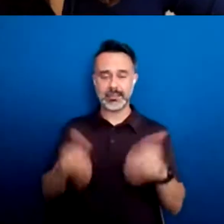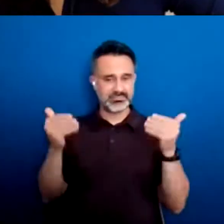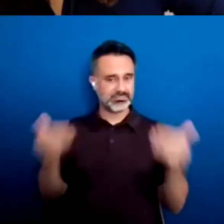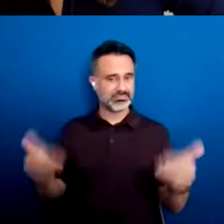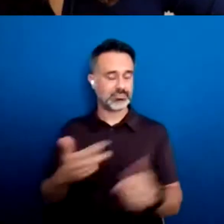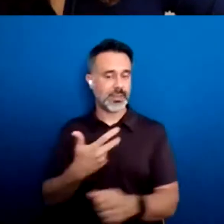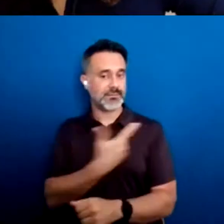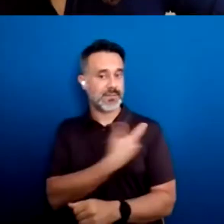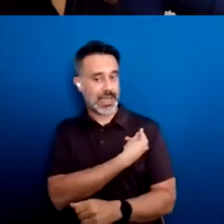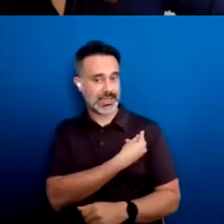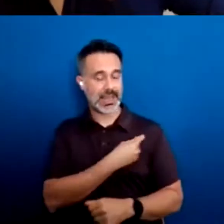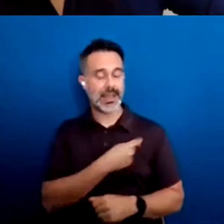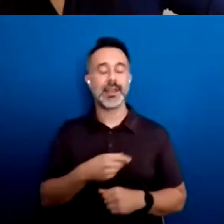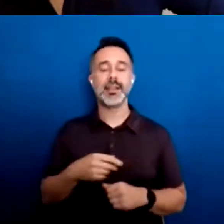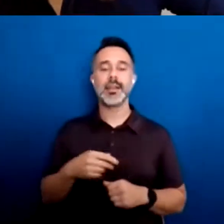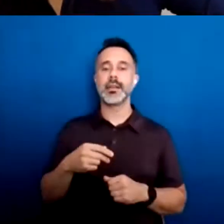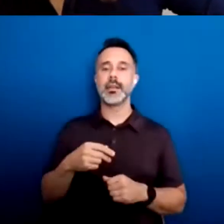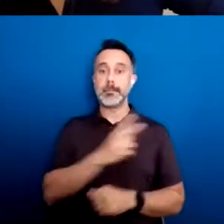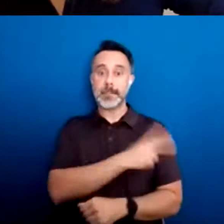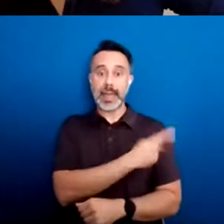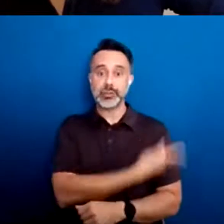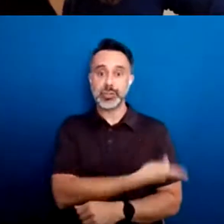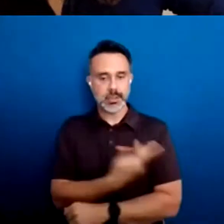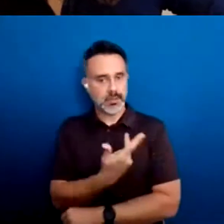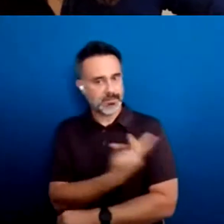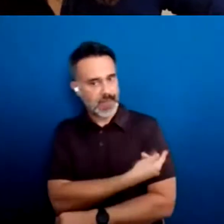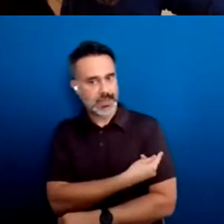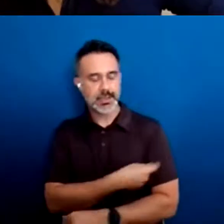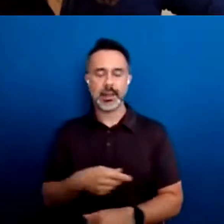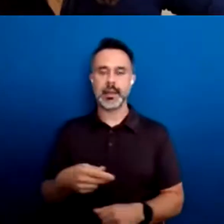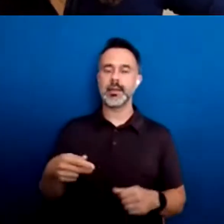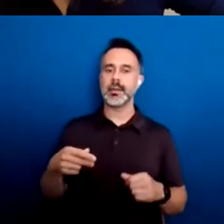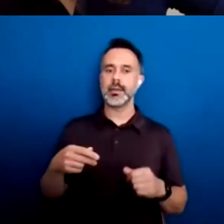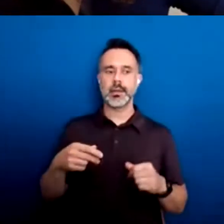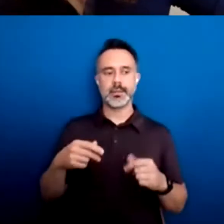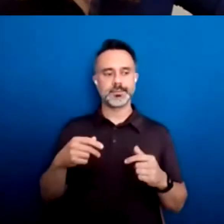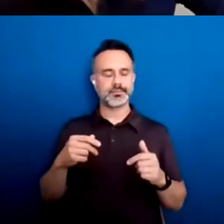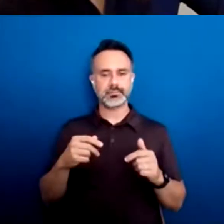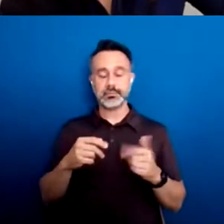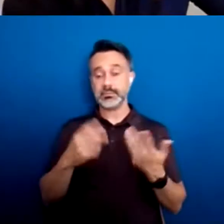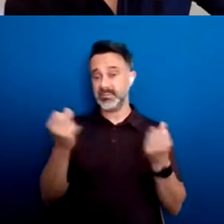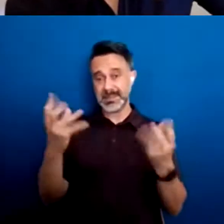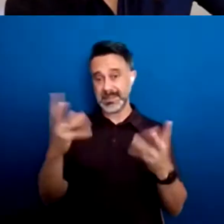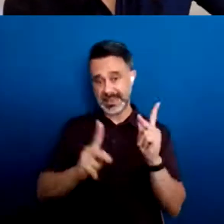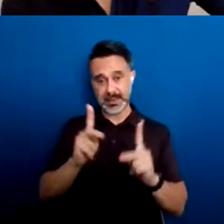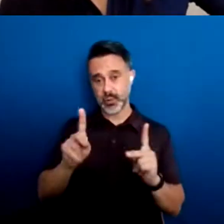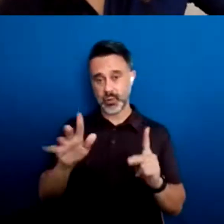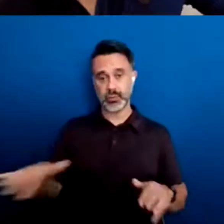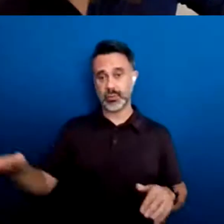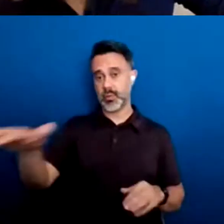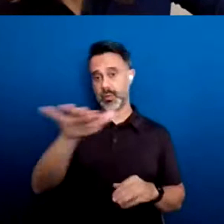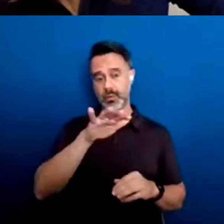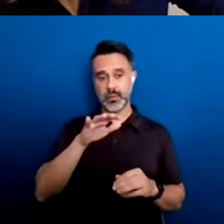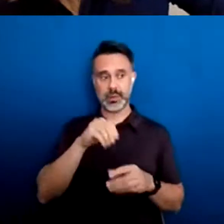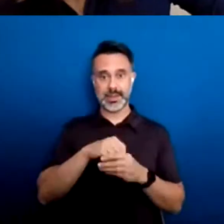and all of our patients. And I think there are a number of people within our